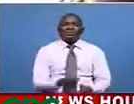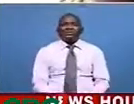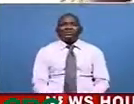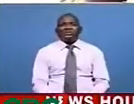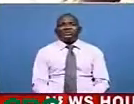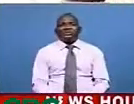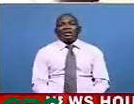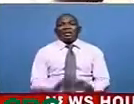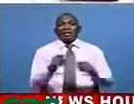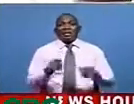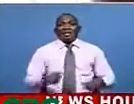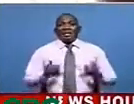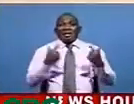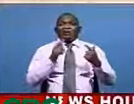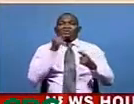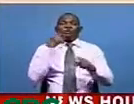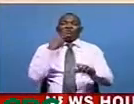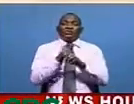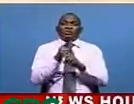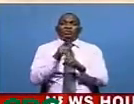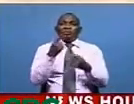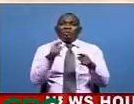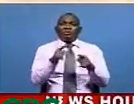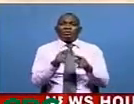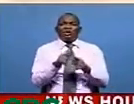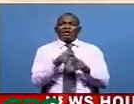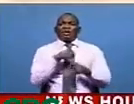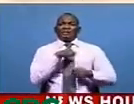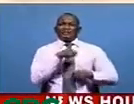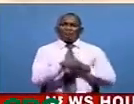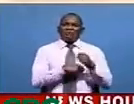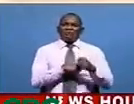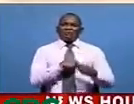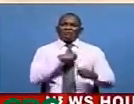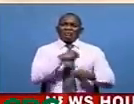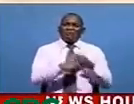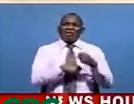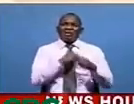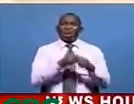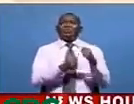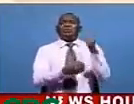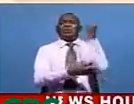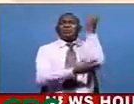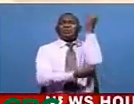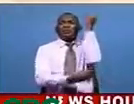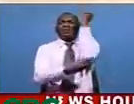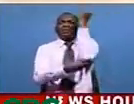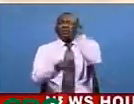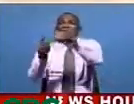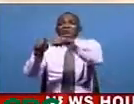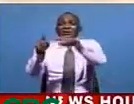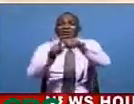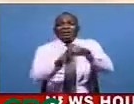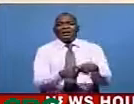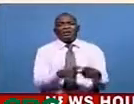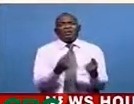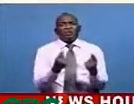and when you've gone through 3-4 generations of poverty, you want to do